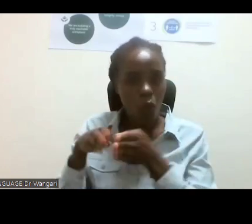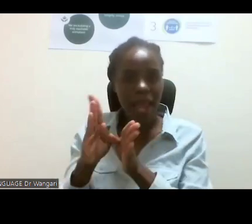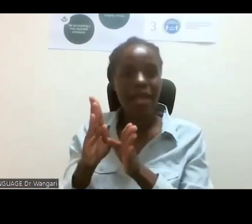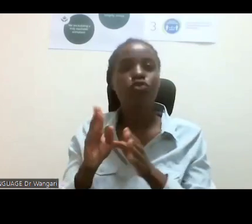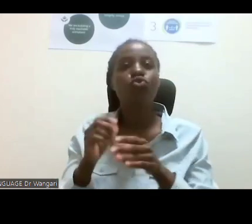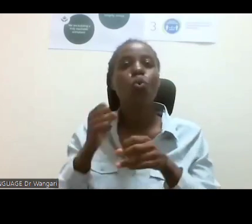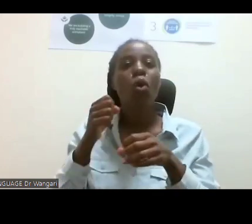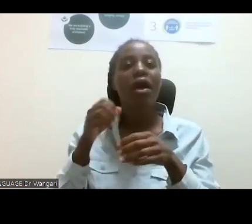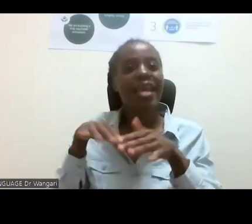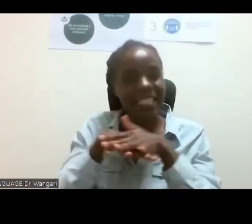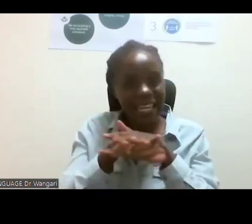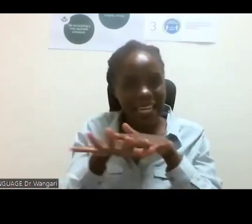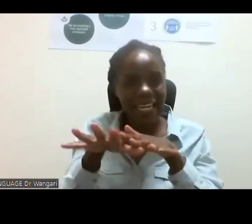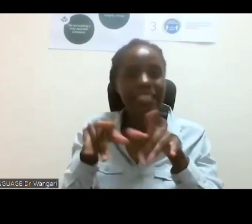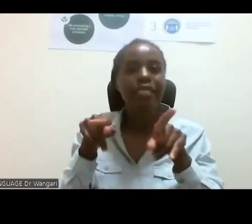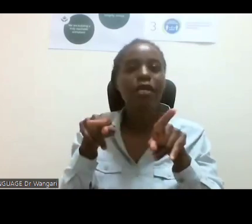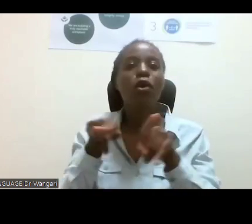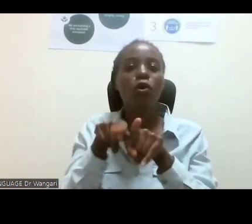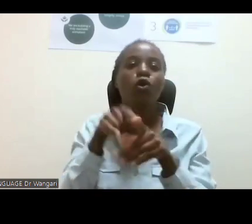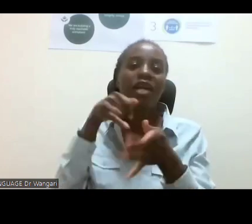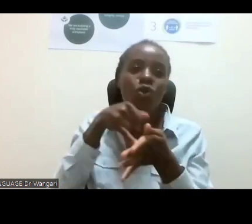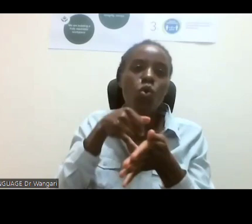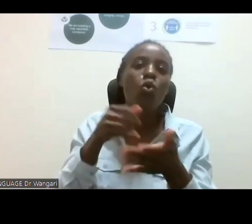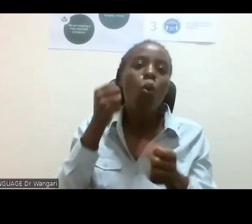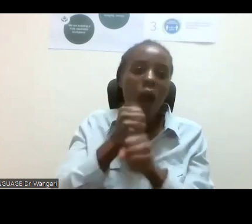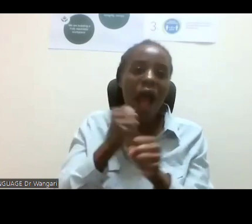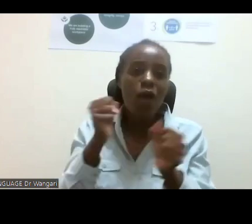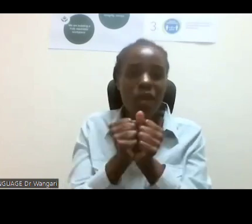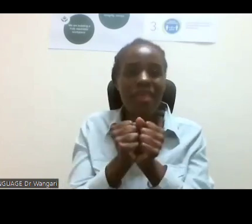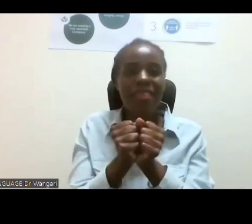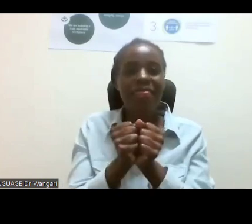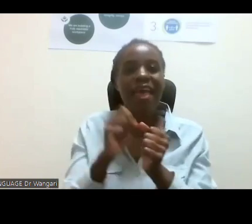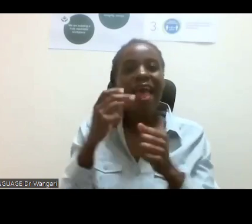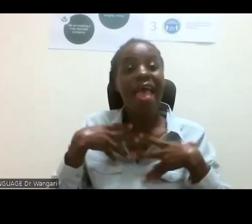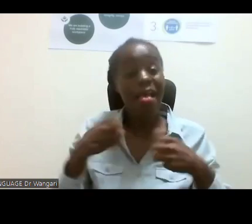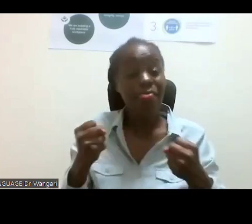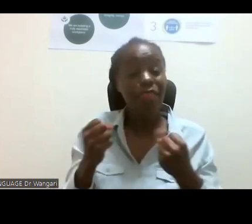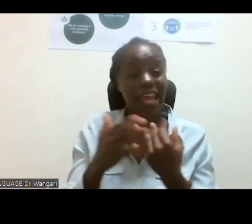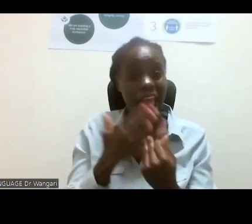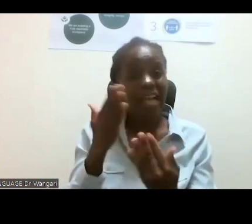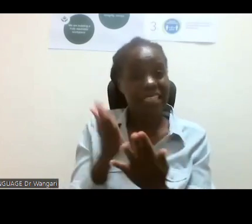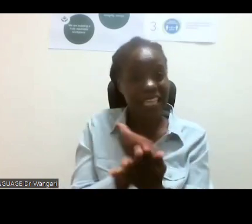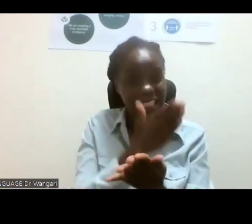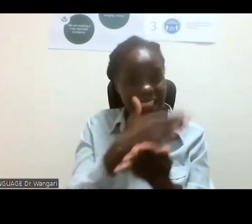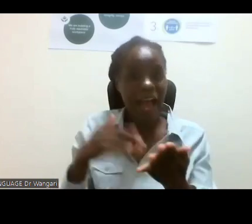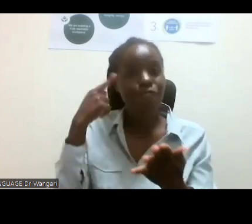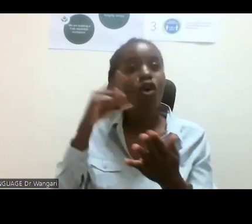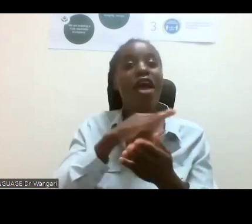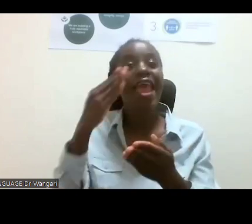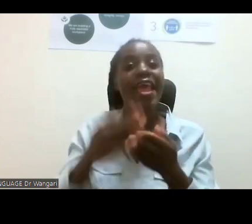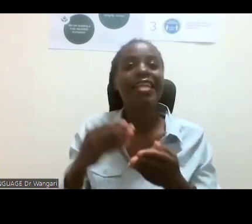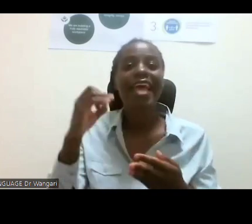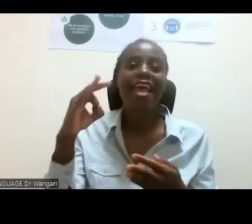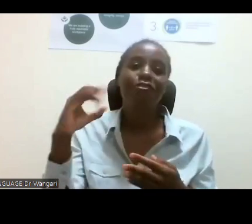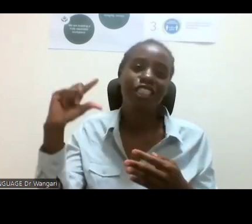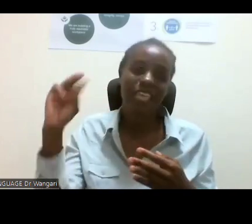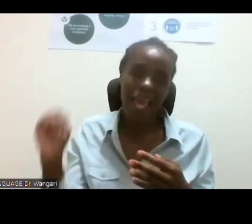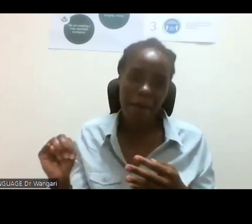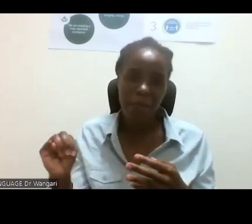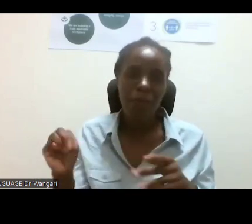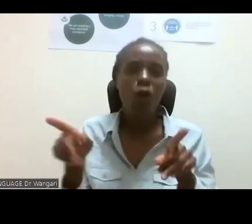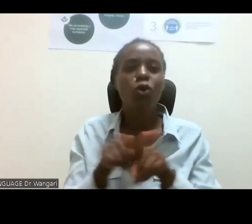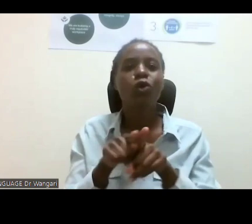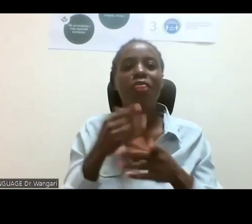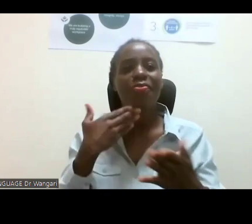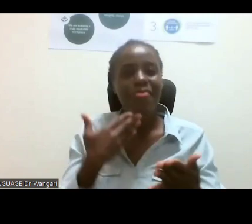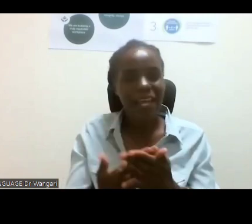sector with regards to our efforts to end FGM. But you've also put on the table for us to keep at the forefront